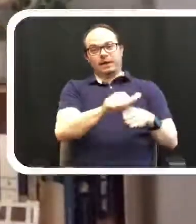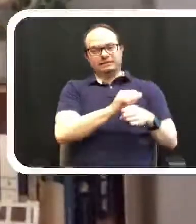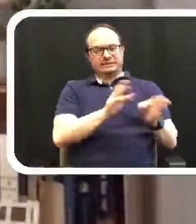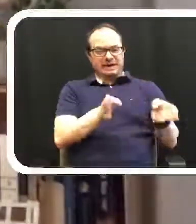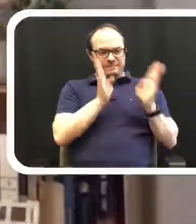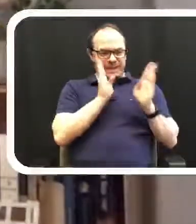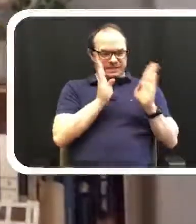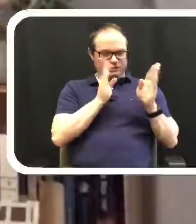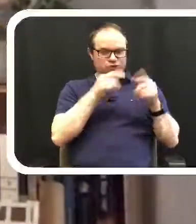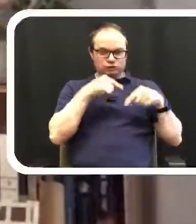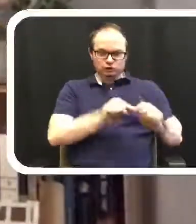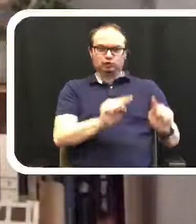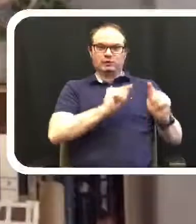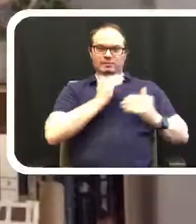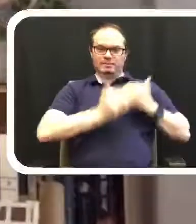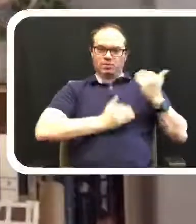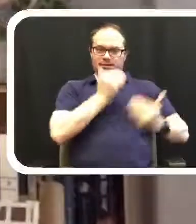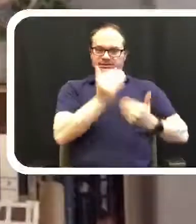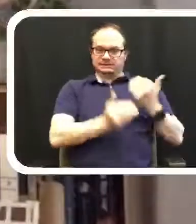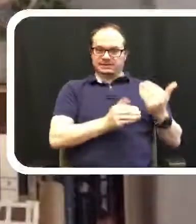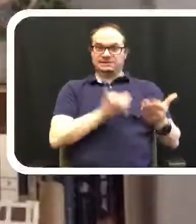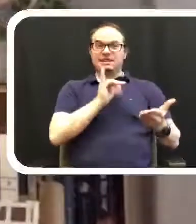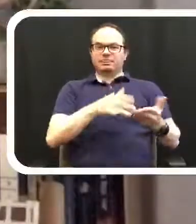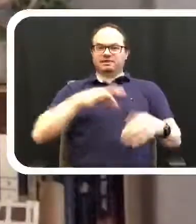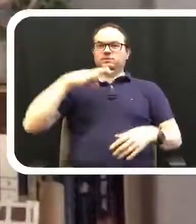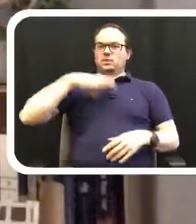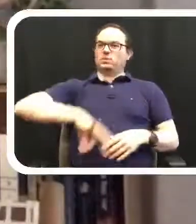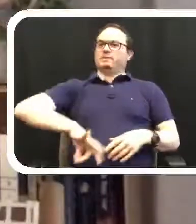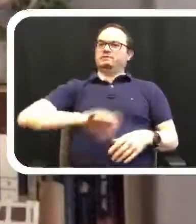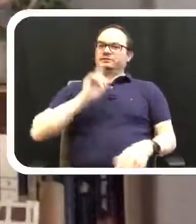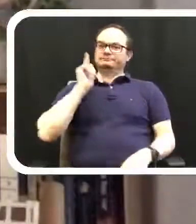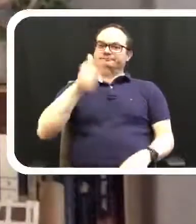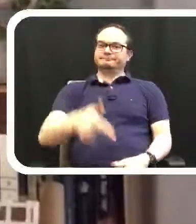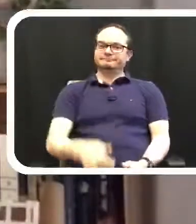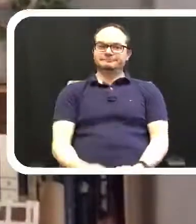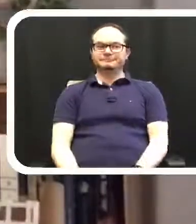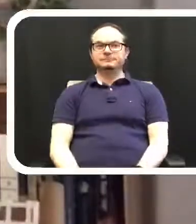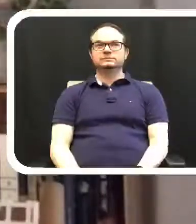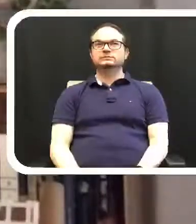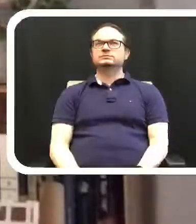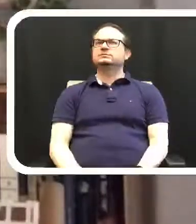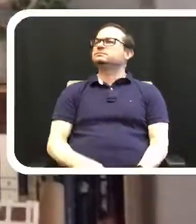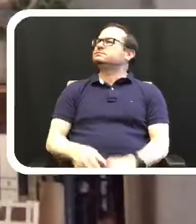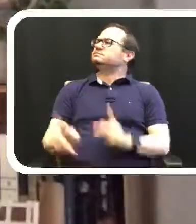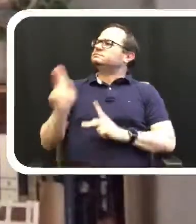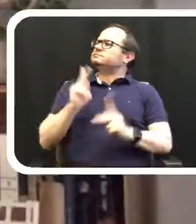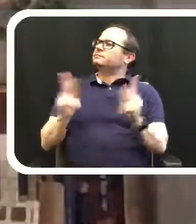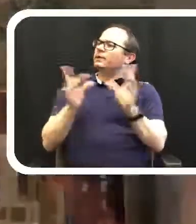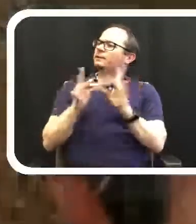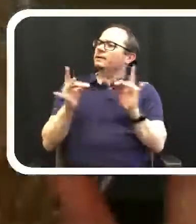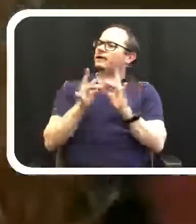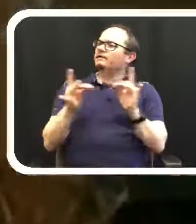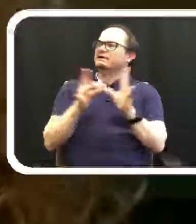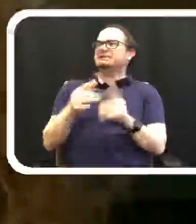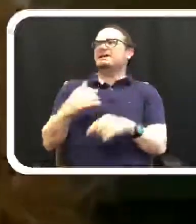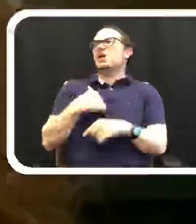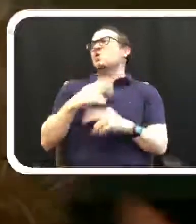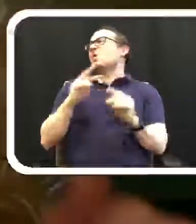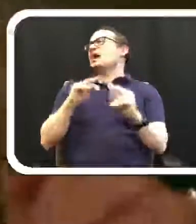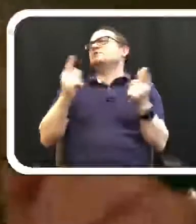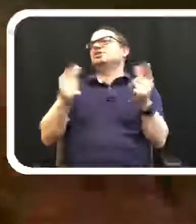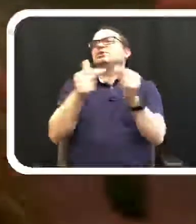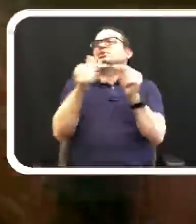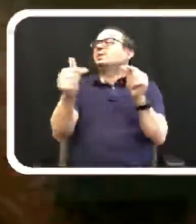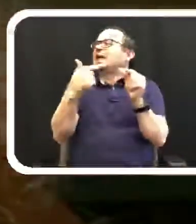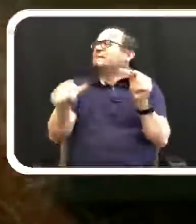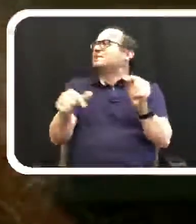it is what's going to help you in the long run. I've heard people say, "Oh, but I'm not good at